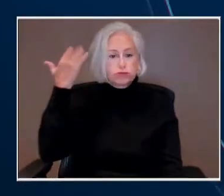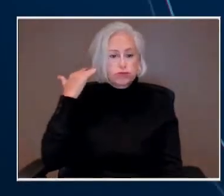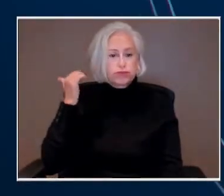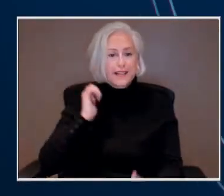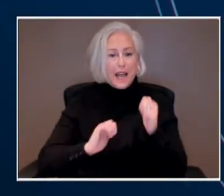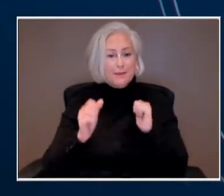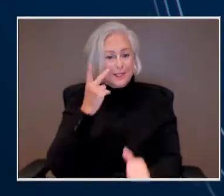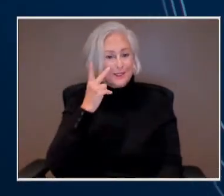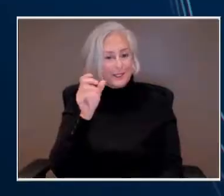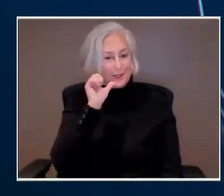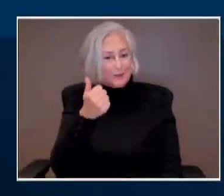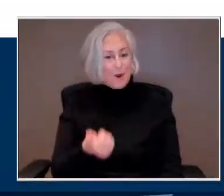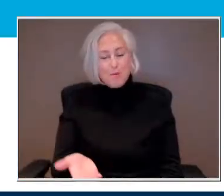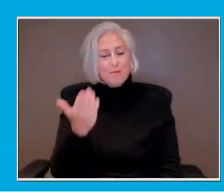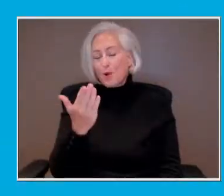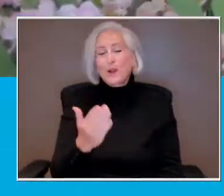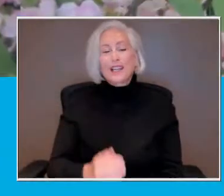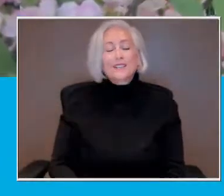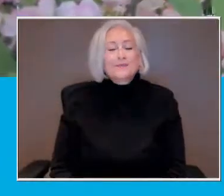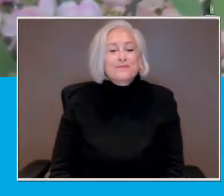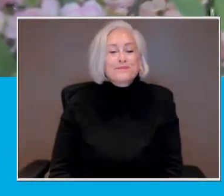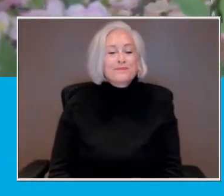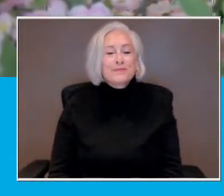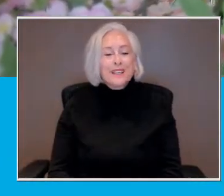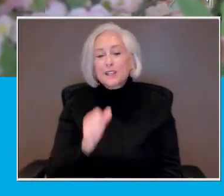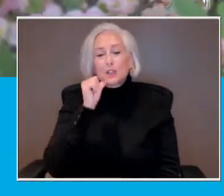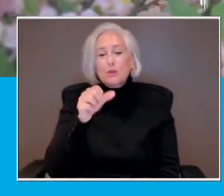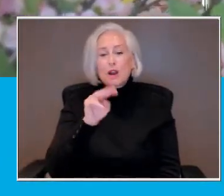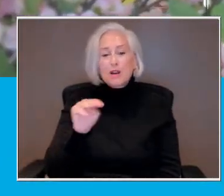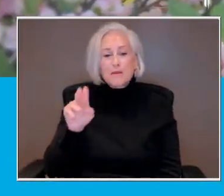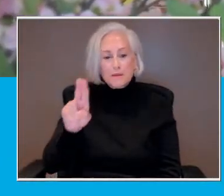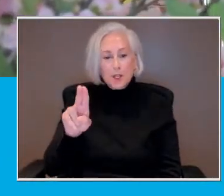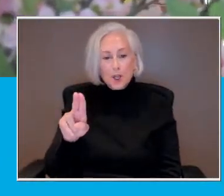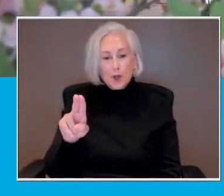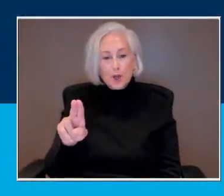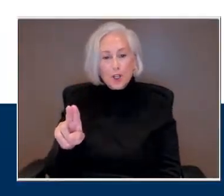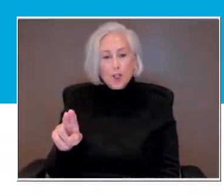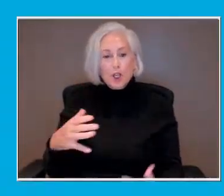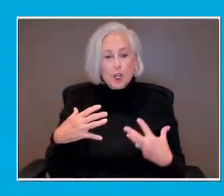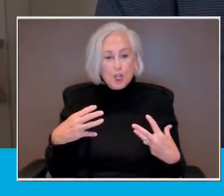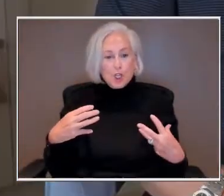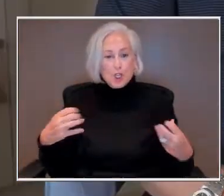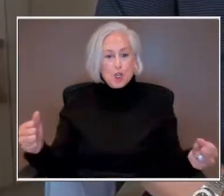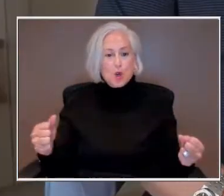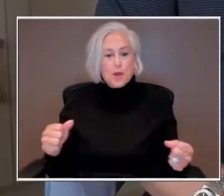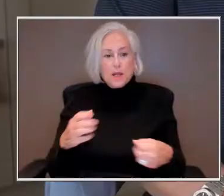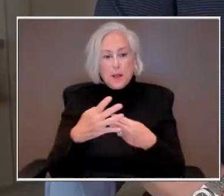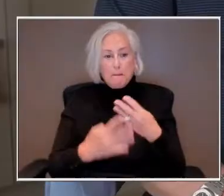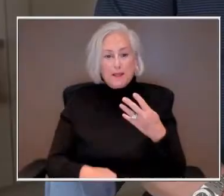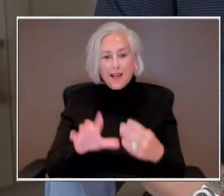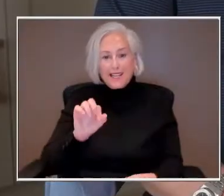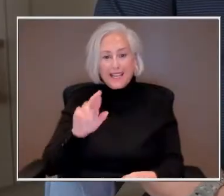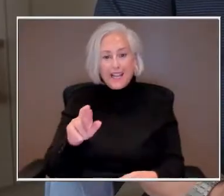up tomorrow on the Morning Medical Update, curing blood cancer thanks to family. To have parents that have